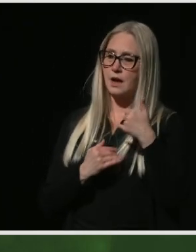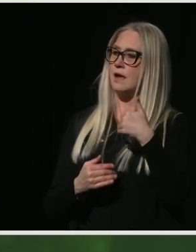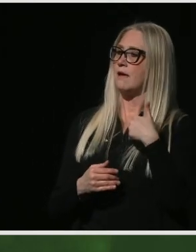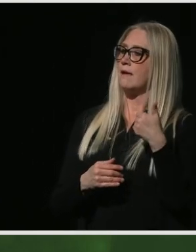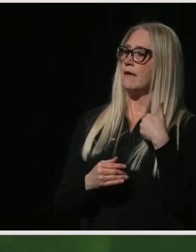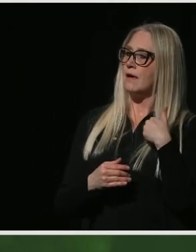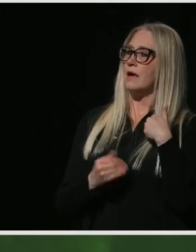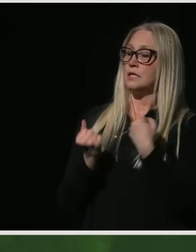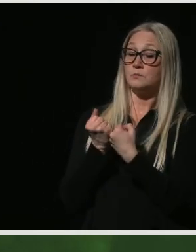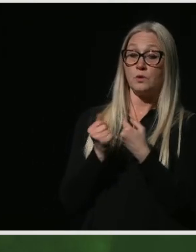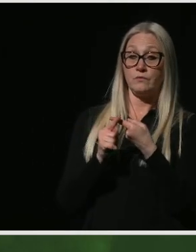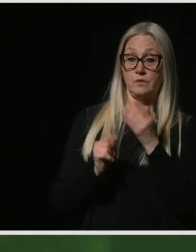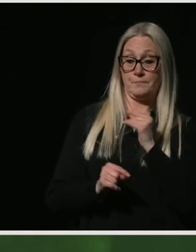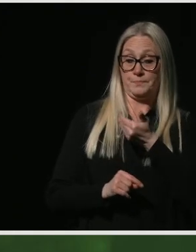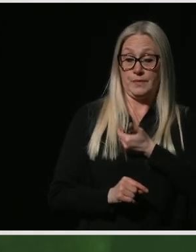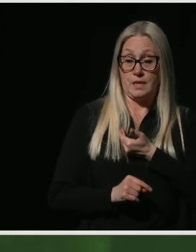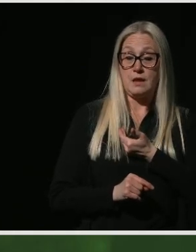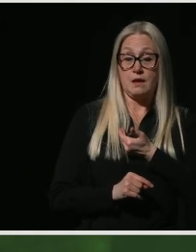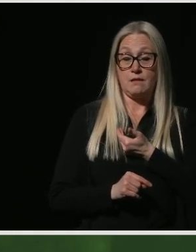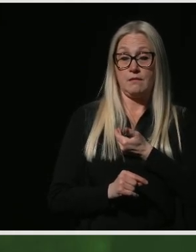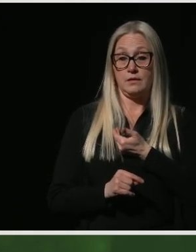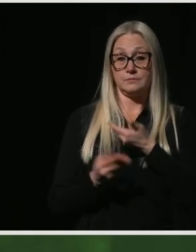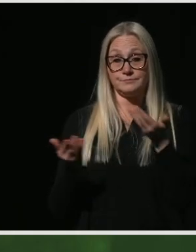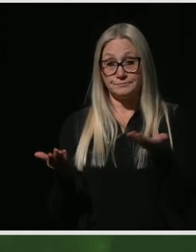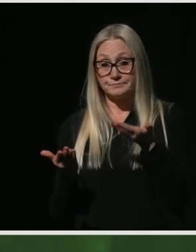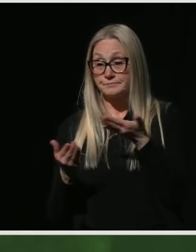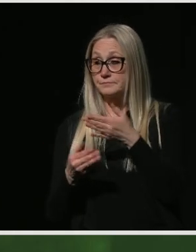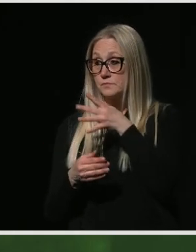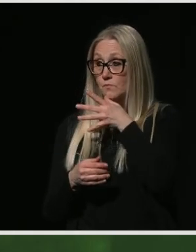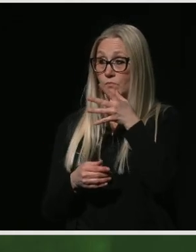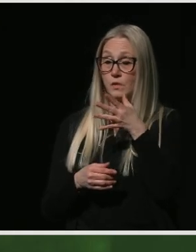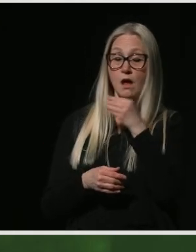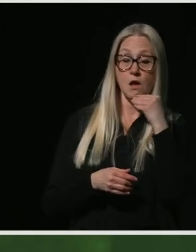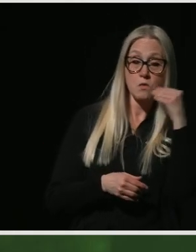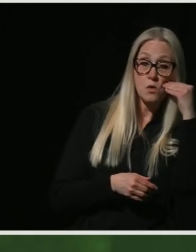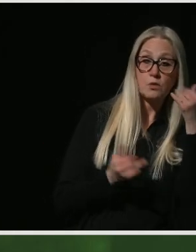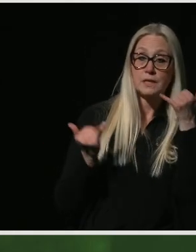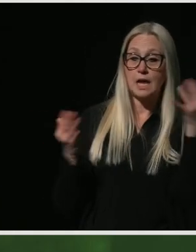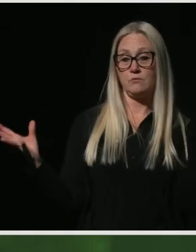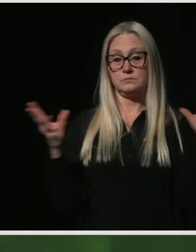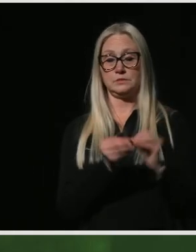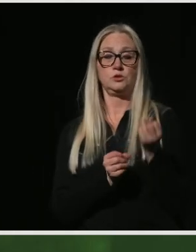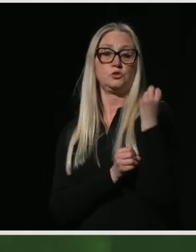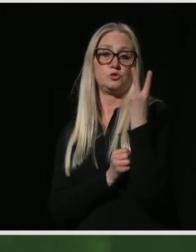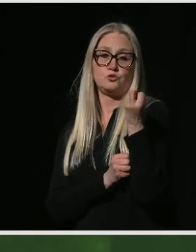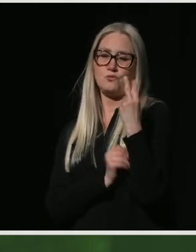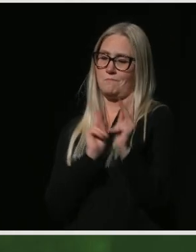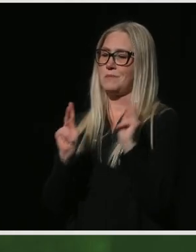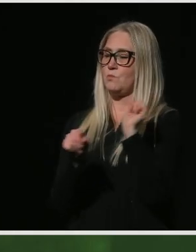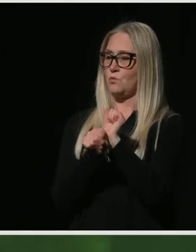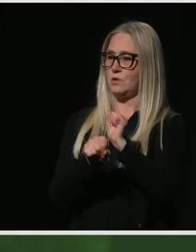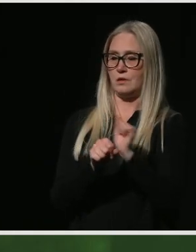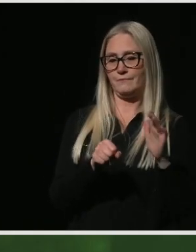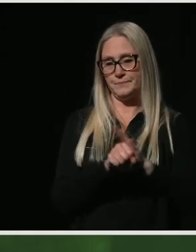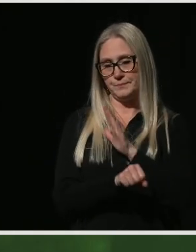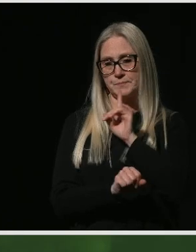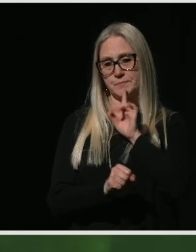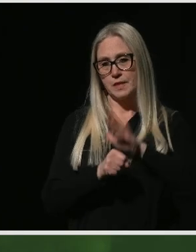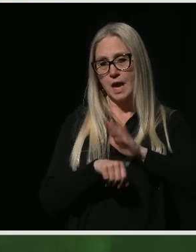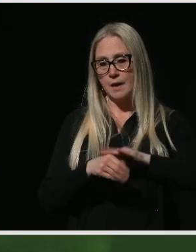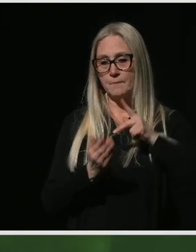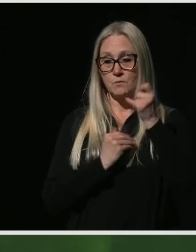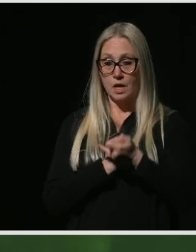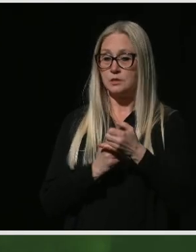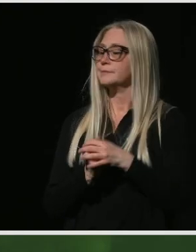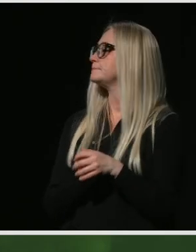also local farmers back home. And then from there, we're now a team of 12 fully dedicated on working on this project. Along the way, we've